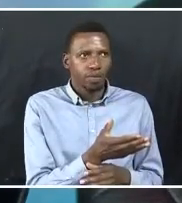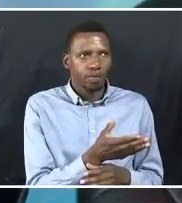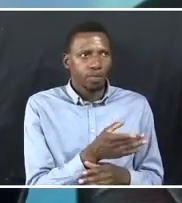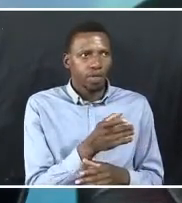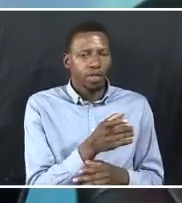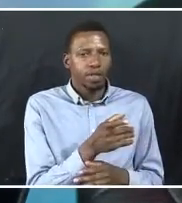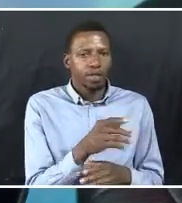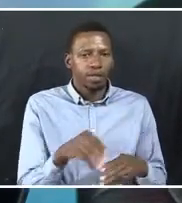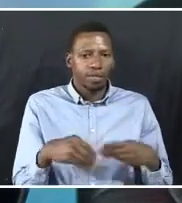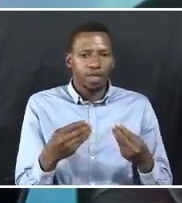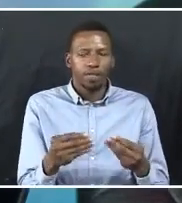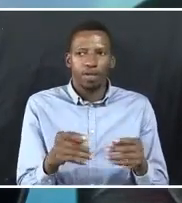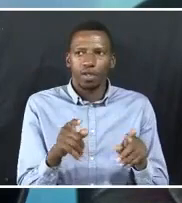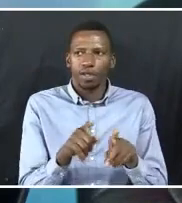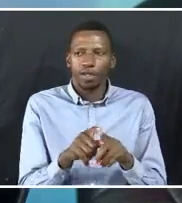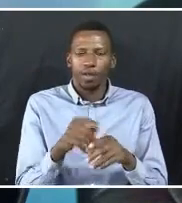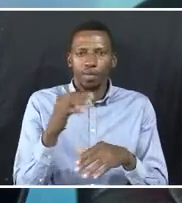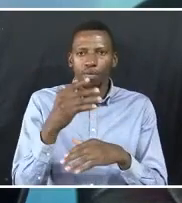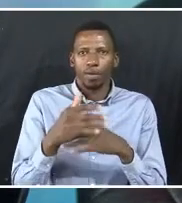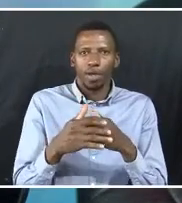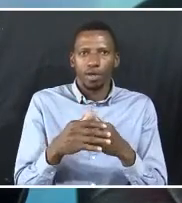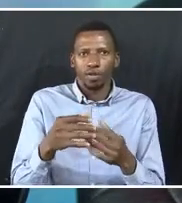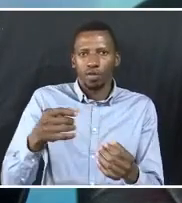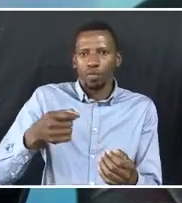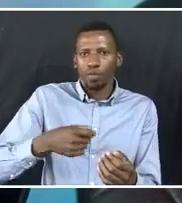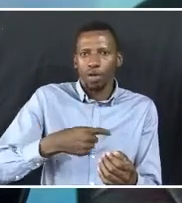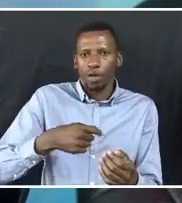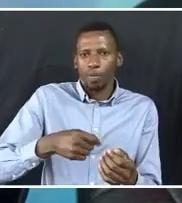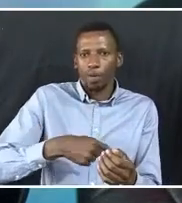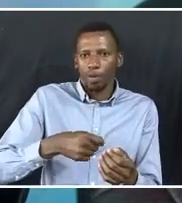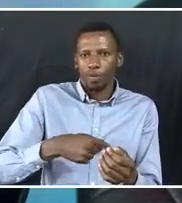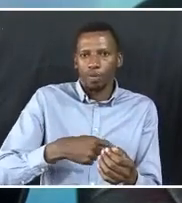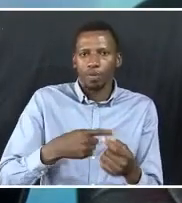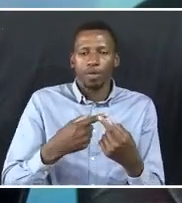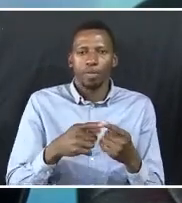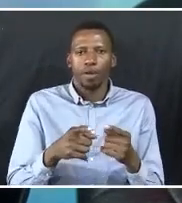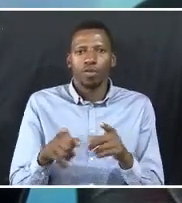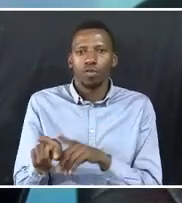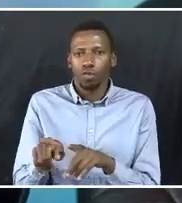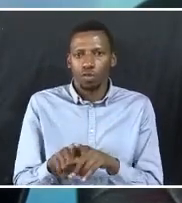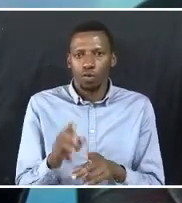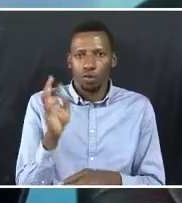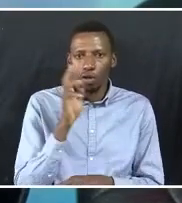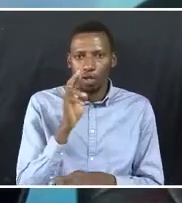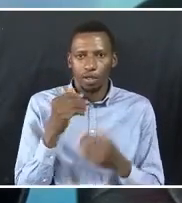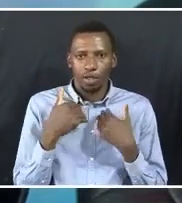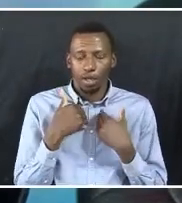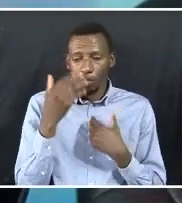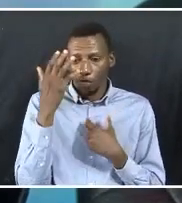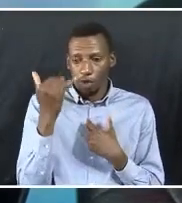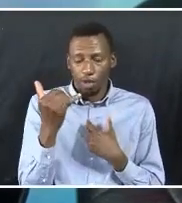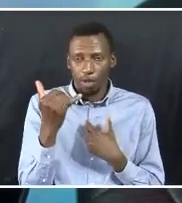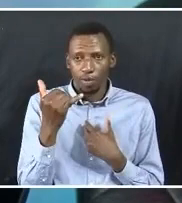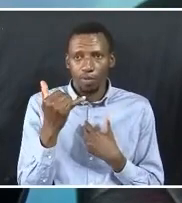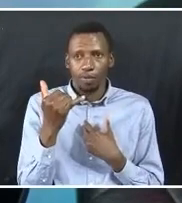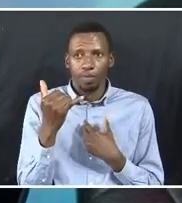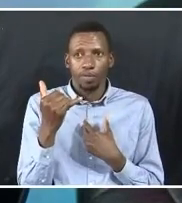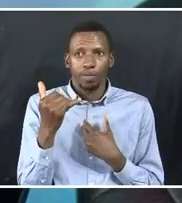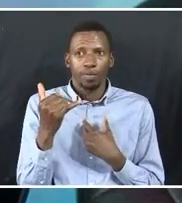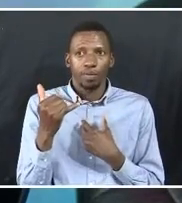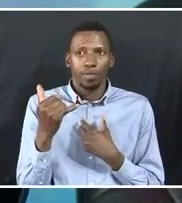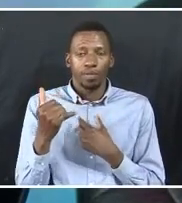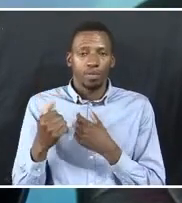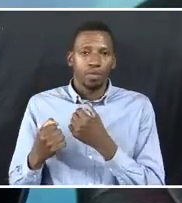blood transfusion. But again, still very risky because the donor cells might